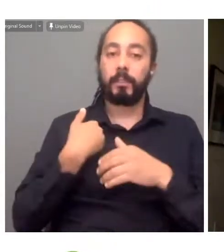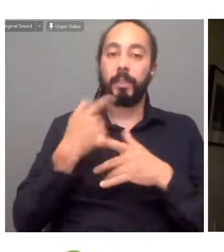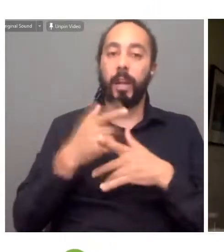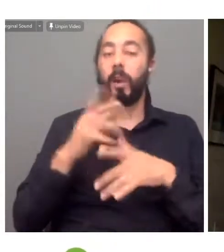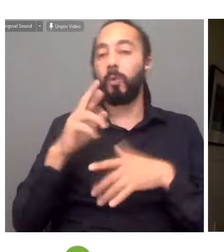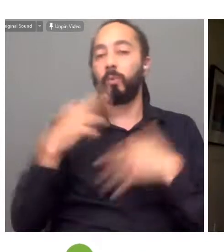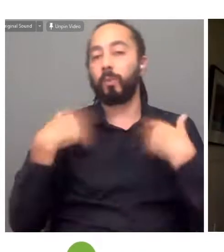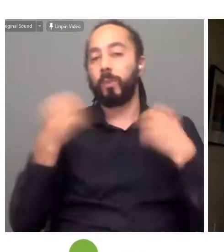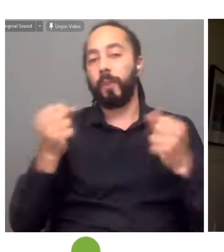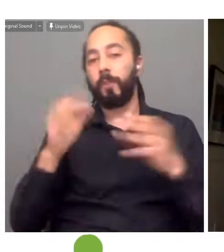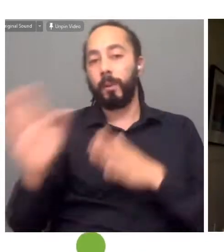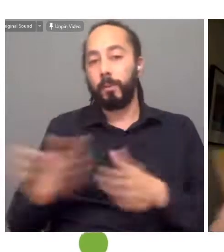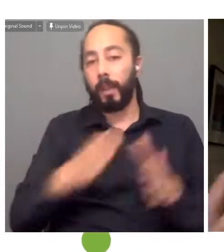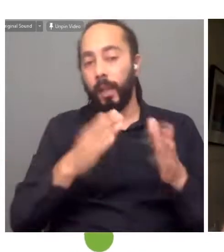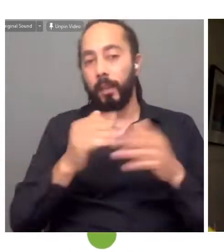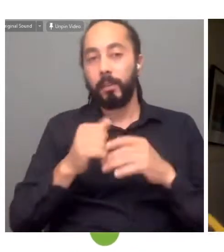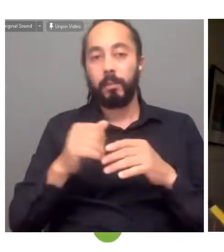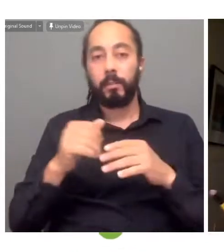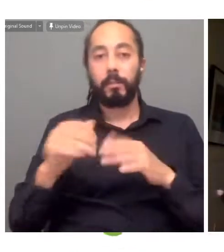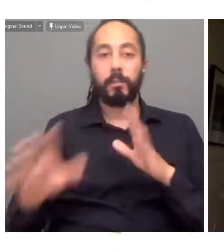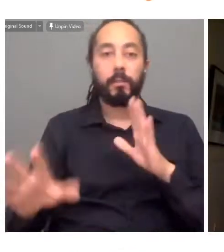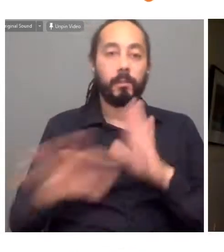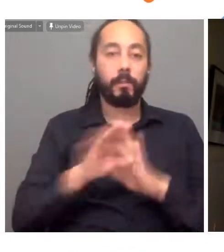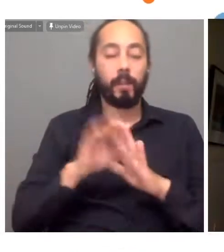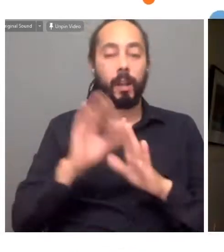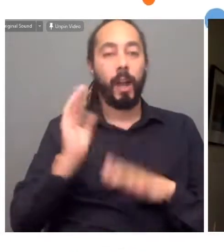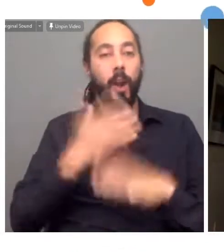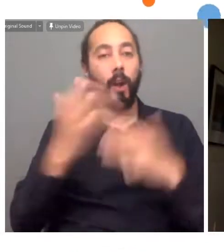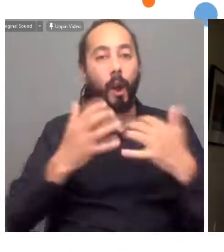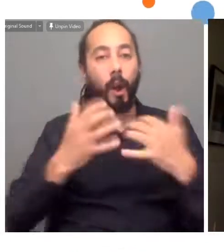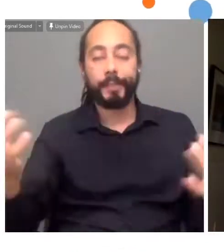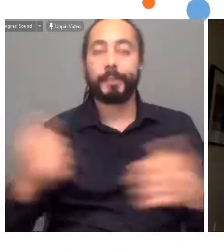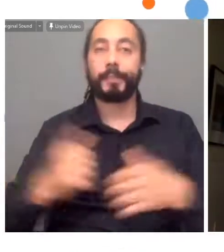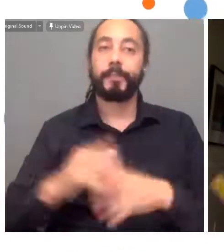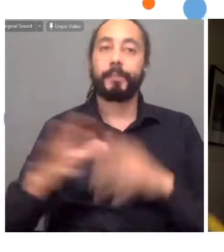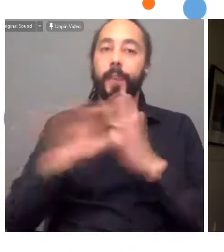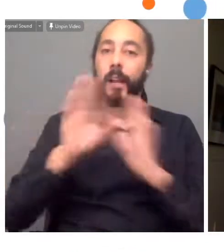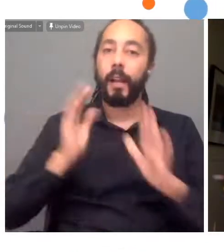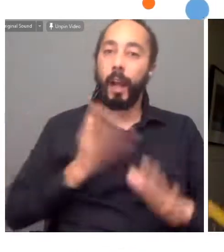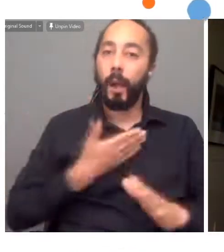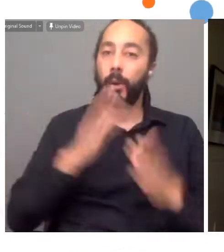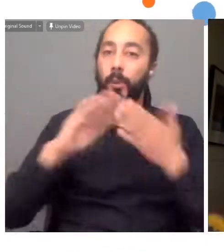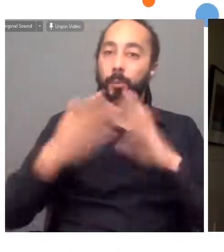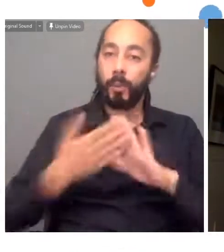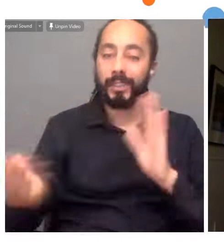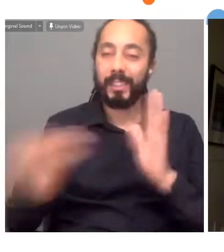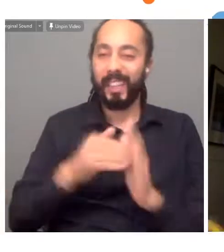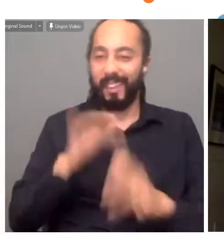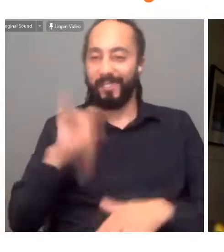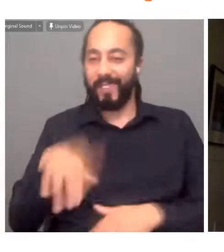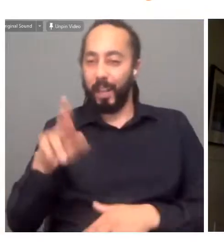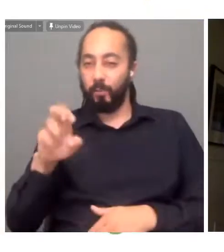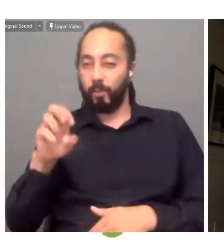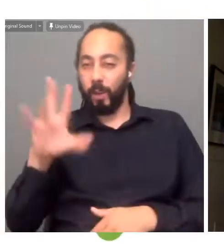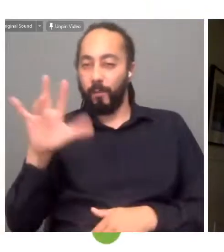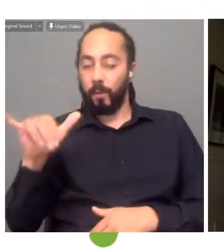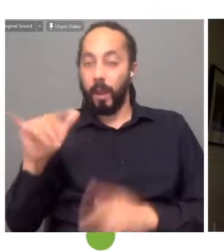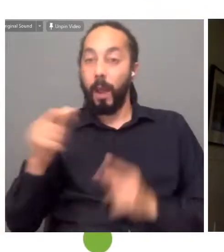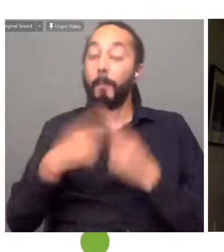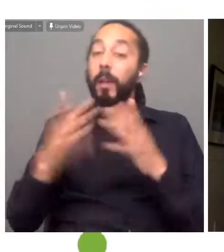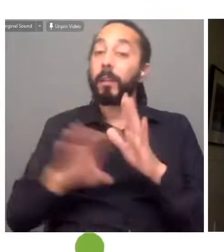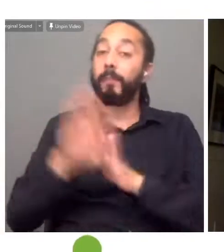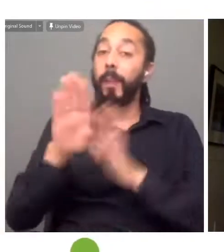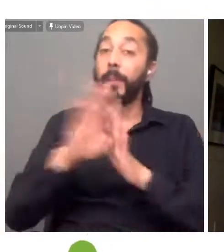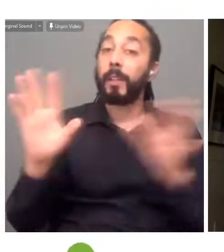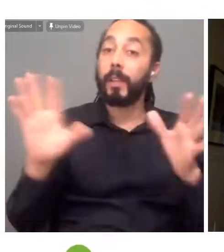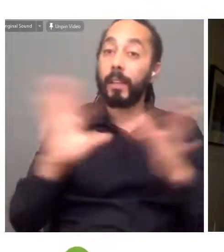finding our audiences, finding our communities again, and redeveloping the connection and creating new connections with